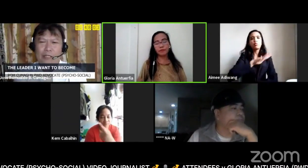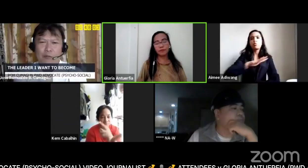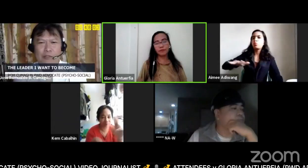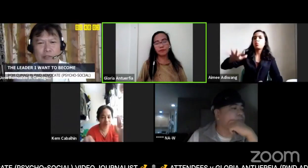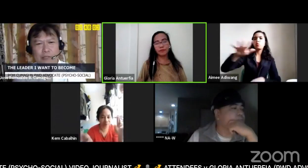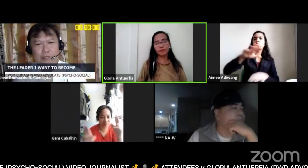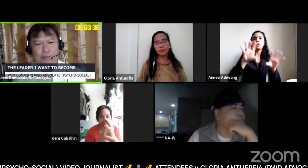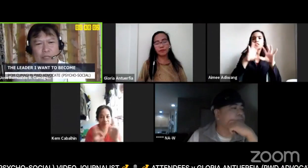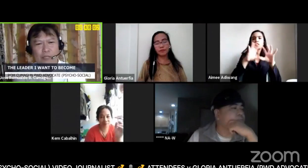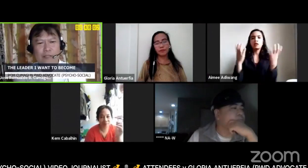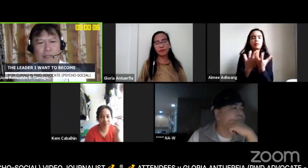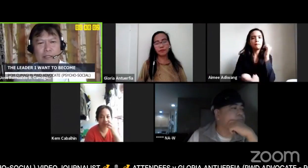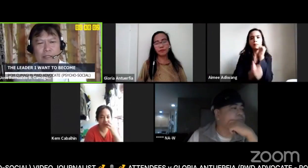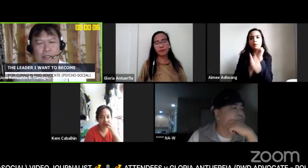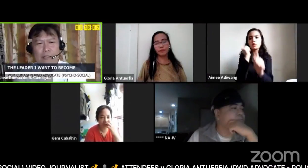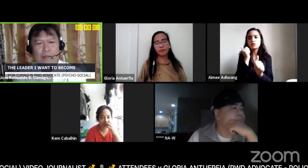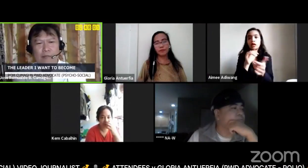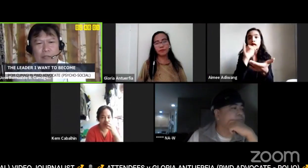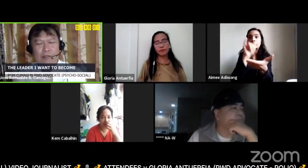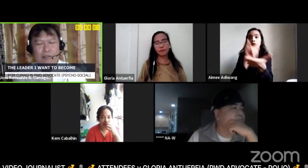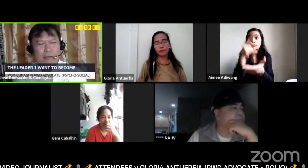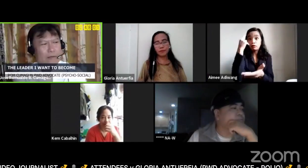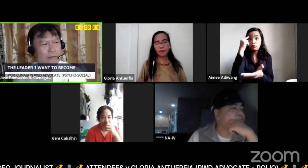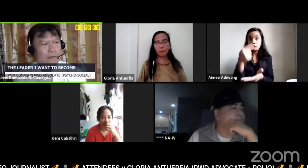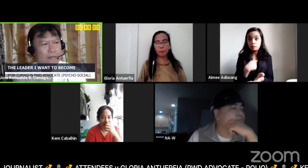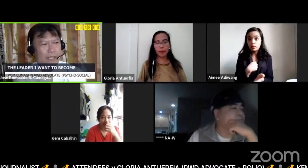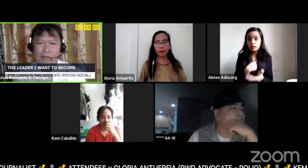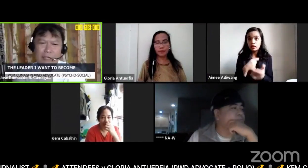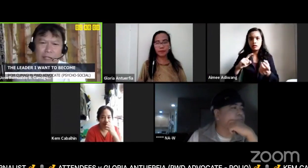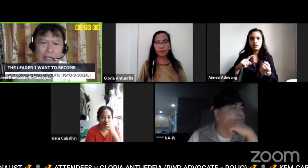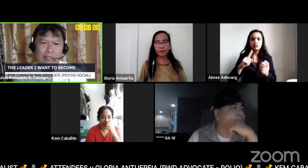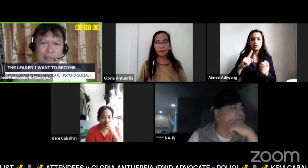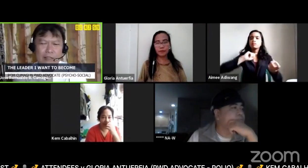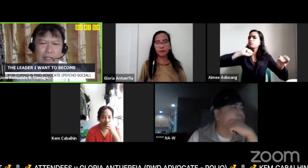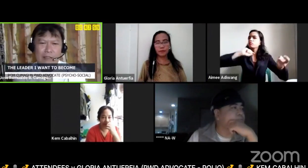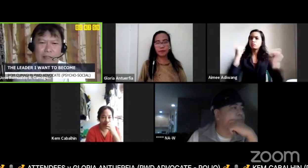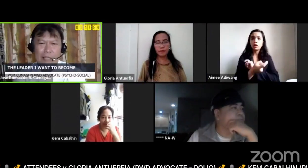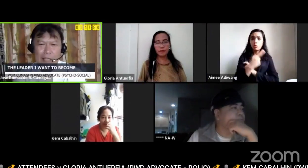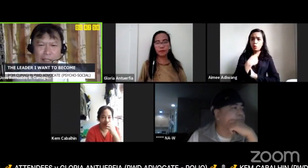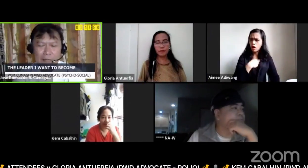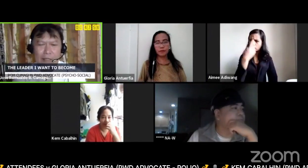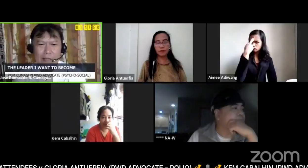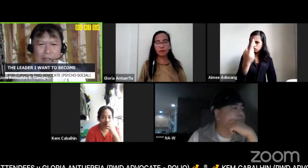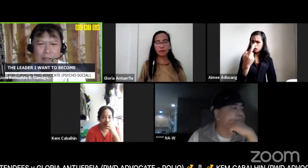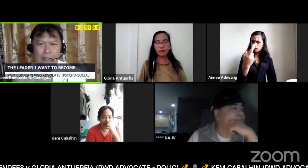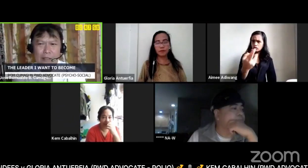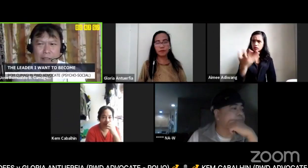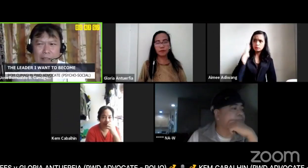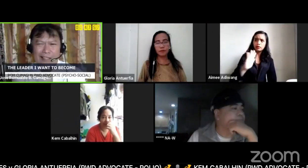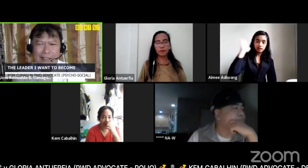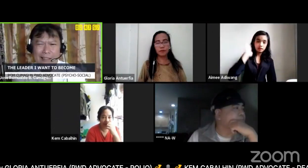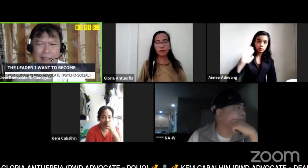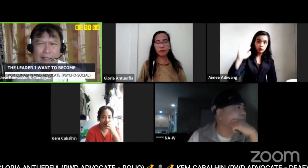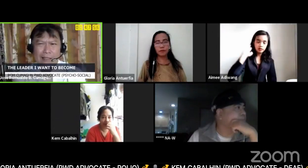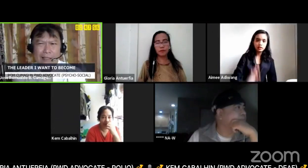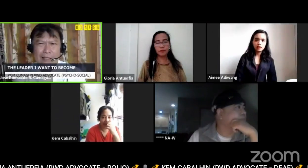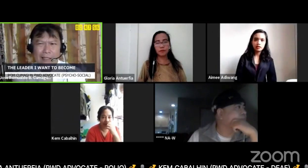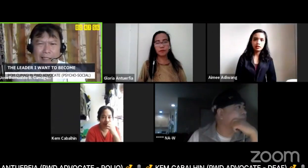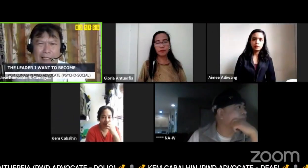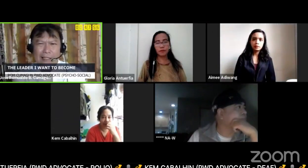And for me that was a turning point because I realized at that time